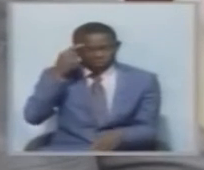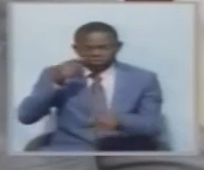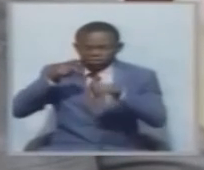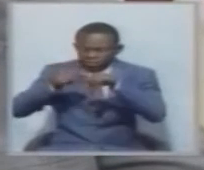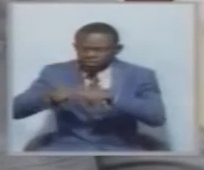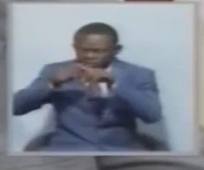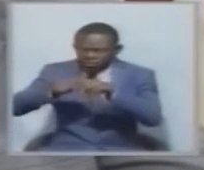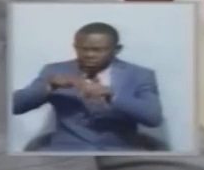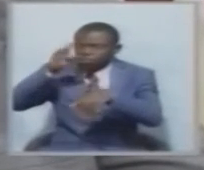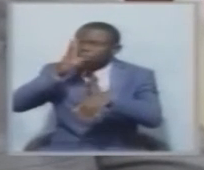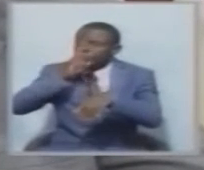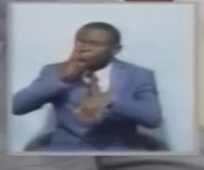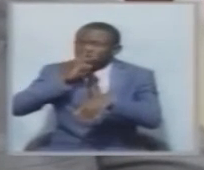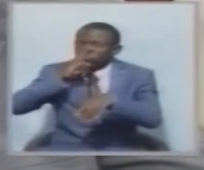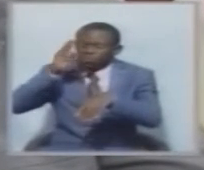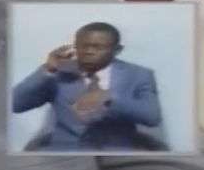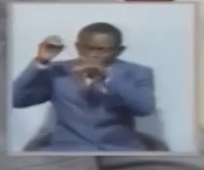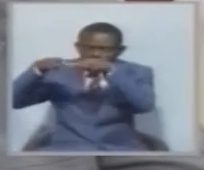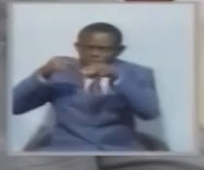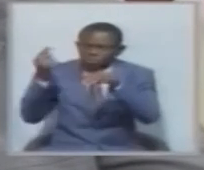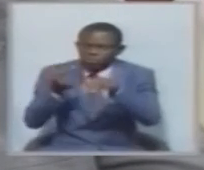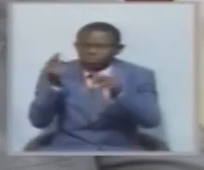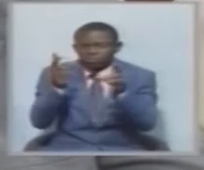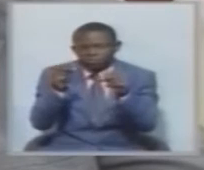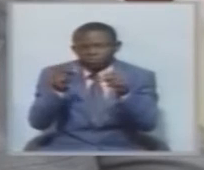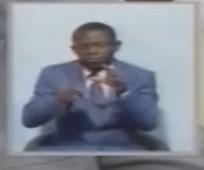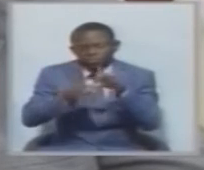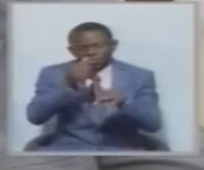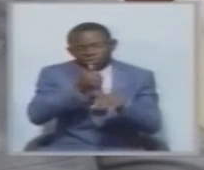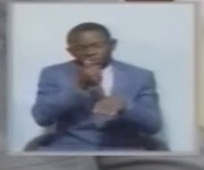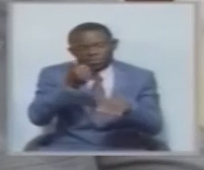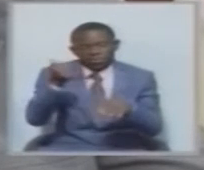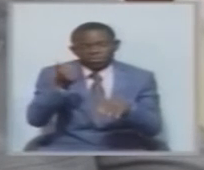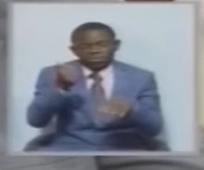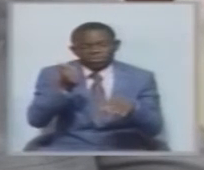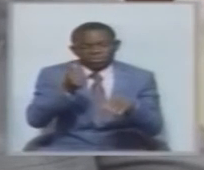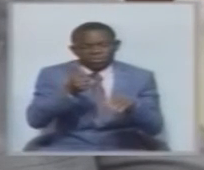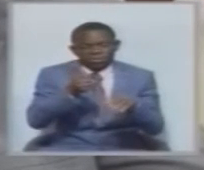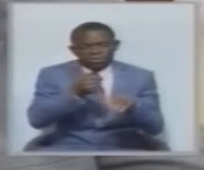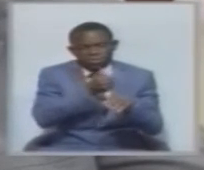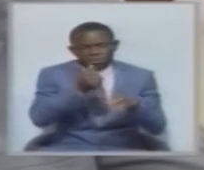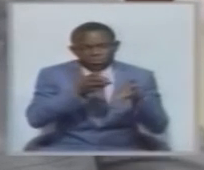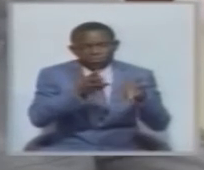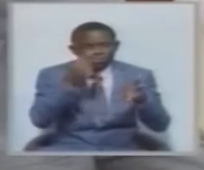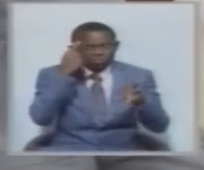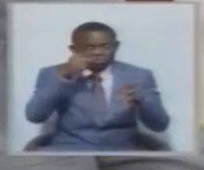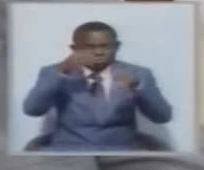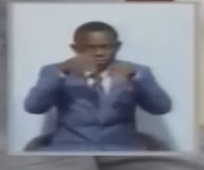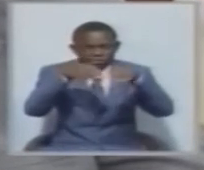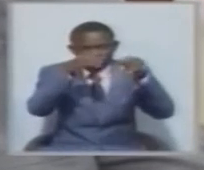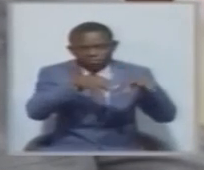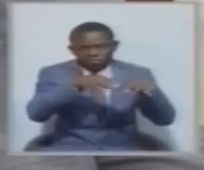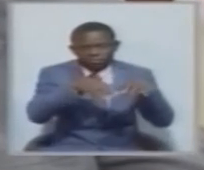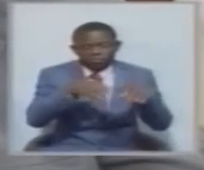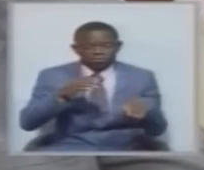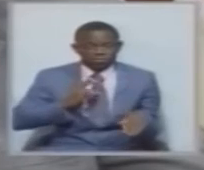What are the other sources of energy? And I think this is what we as Zambians are excited about. How do we learn from